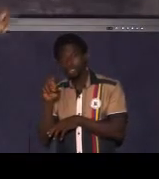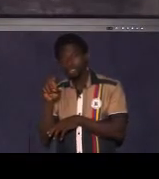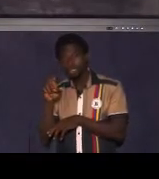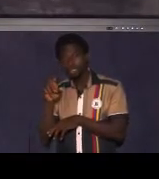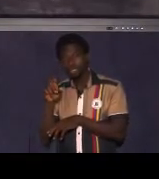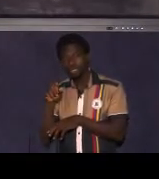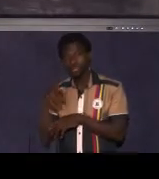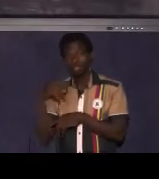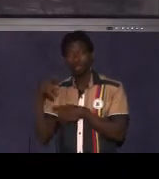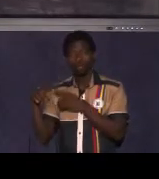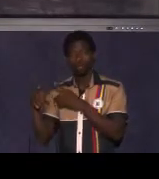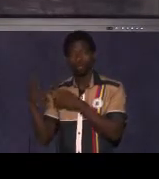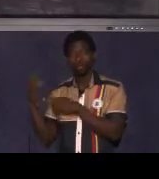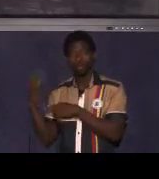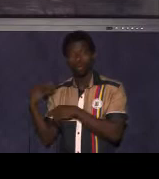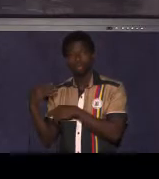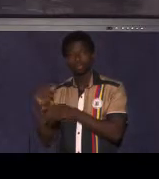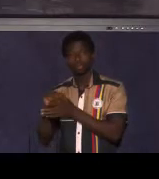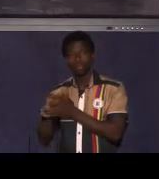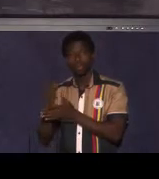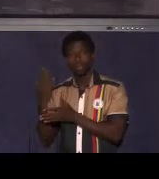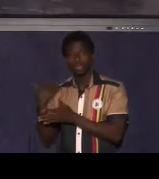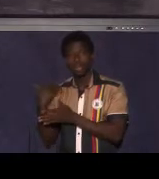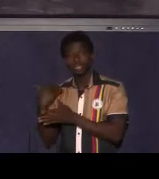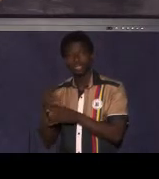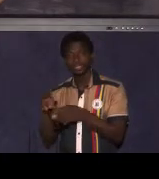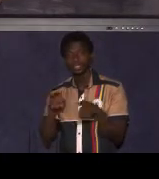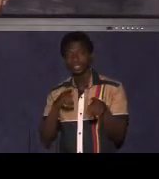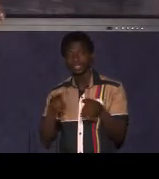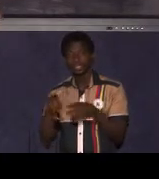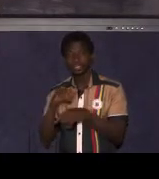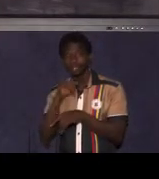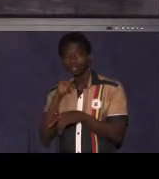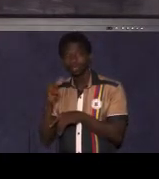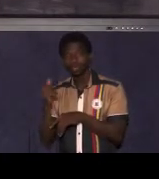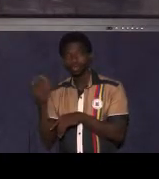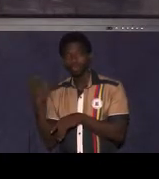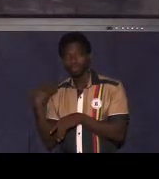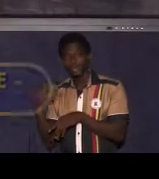she? Went, past. Didn't, past.